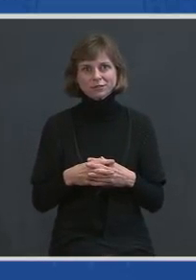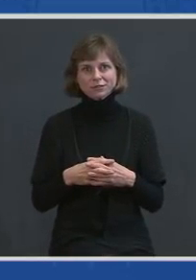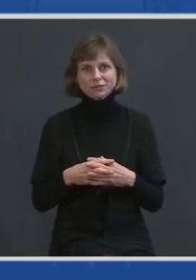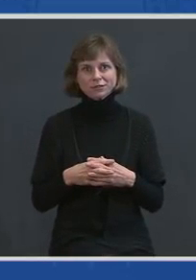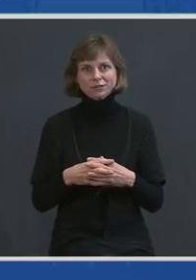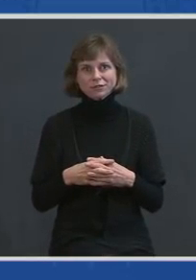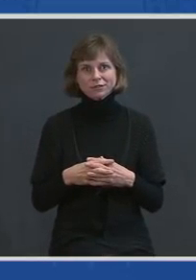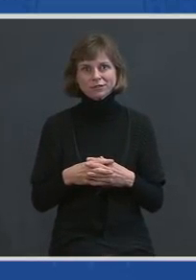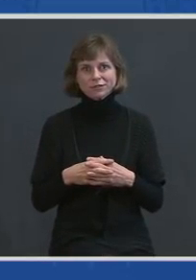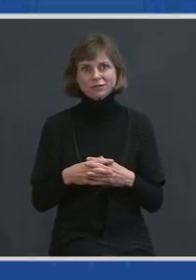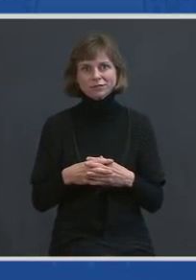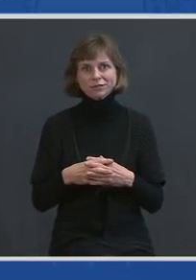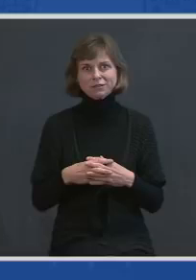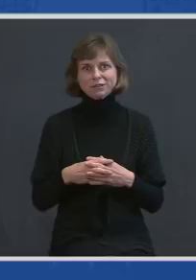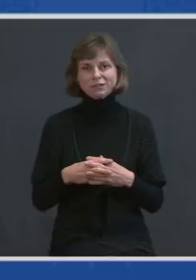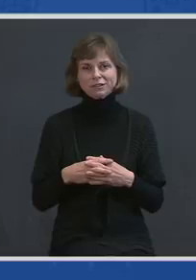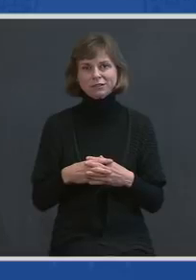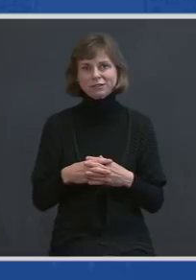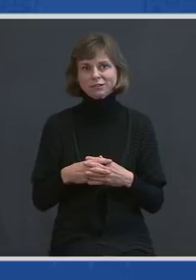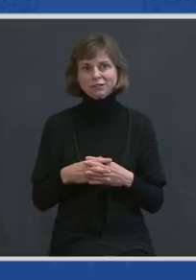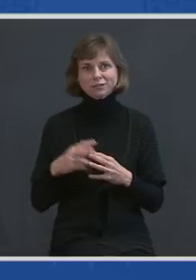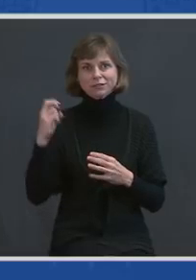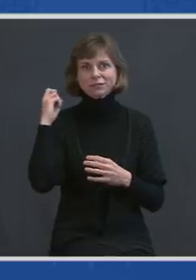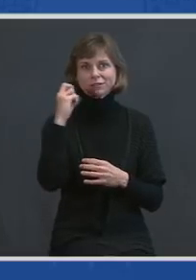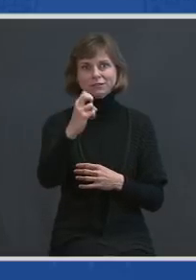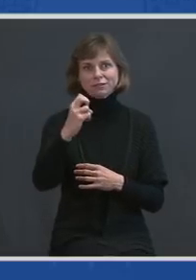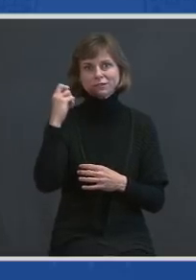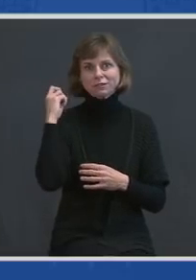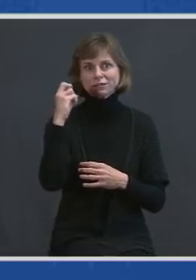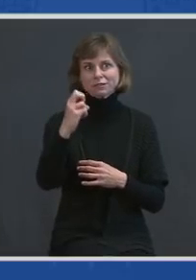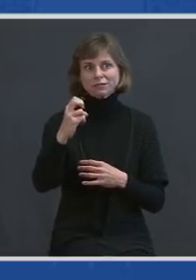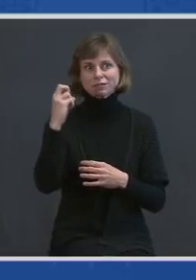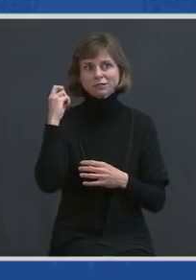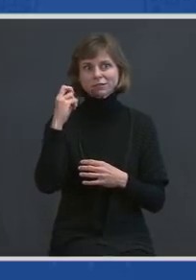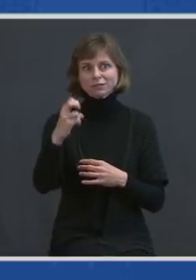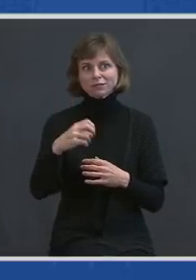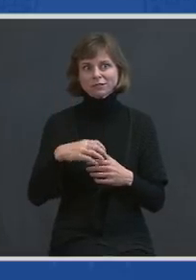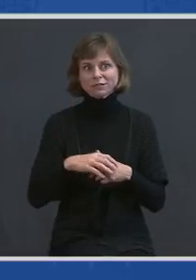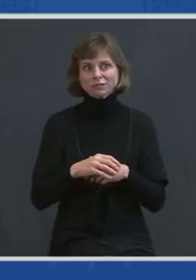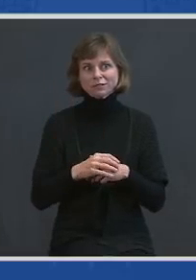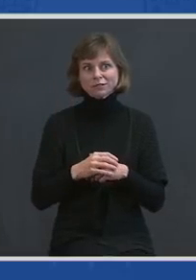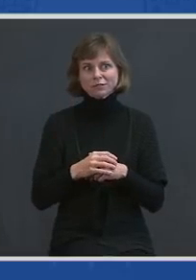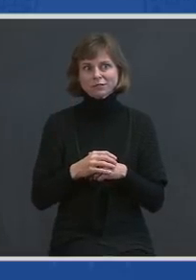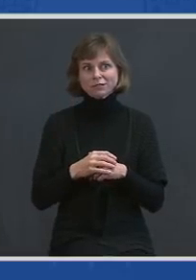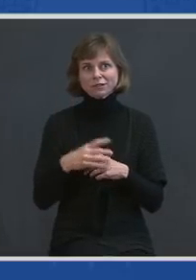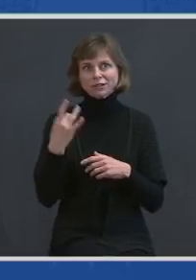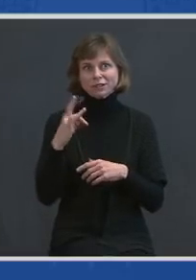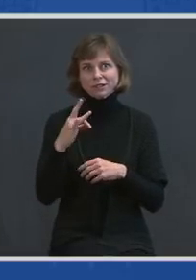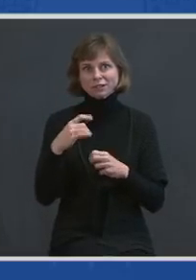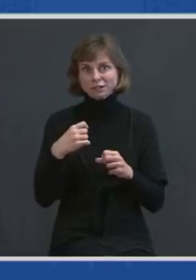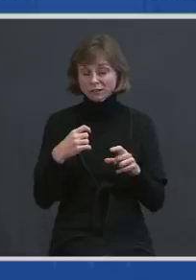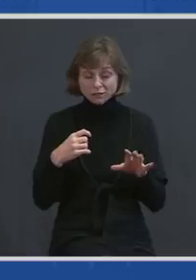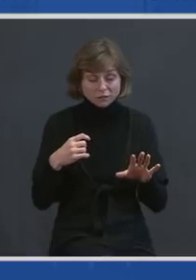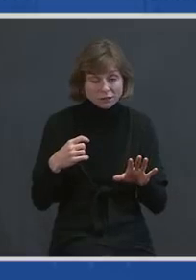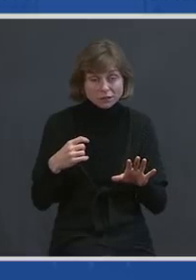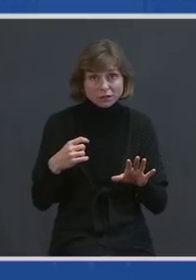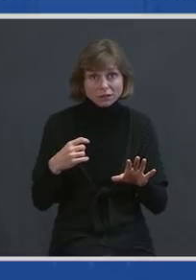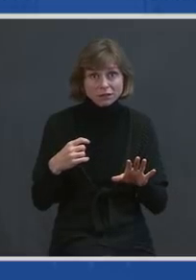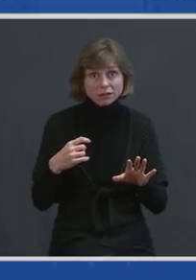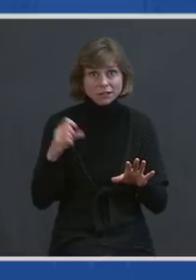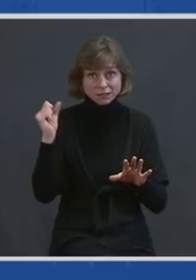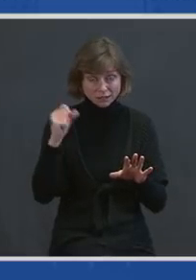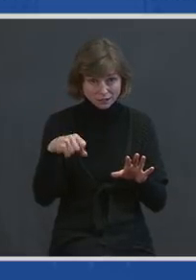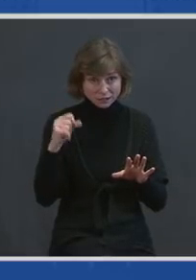As well as being a paratransit operator, I'm also a union rep for the ATU. ATU. Yes, sir.